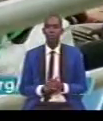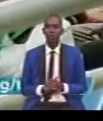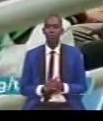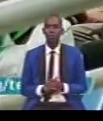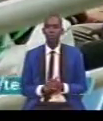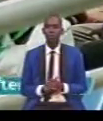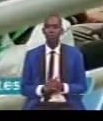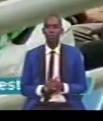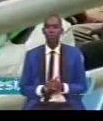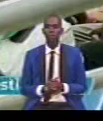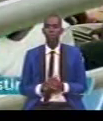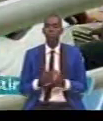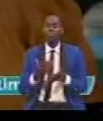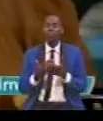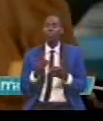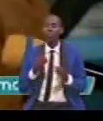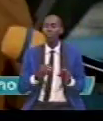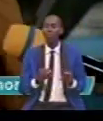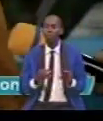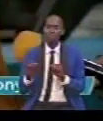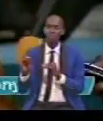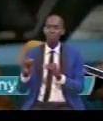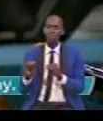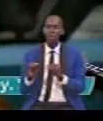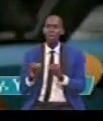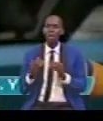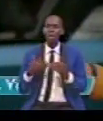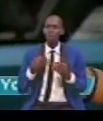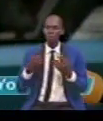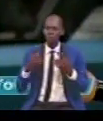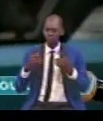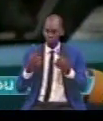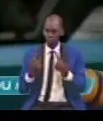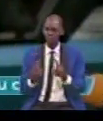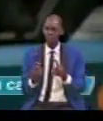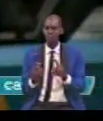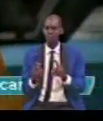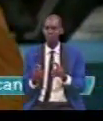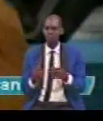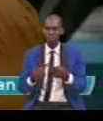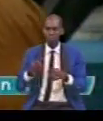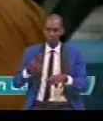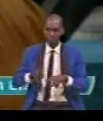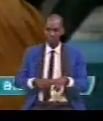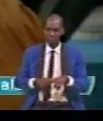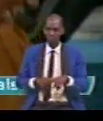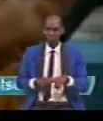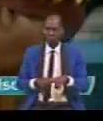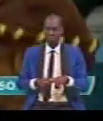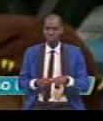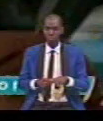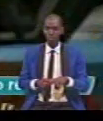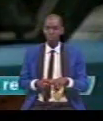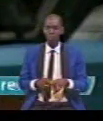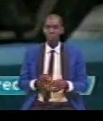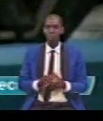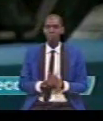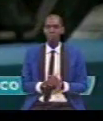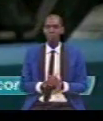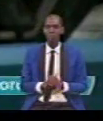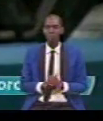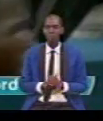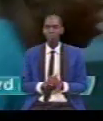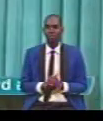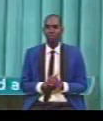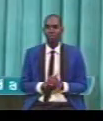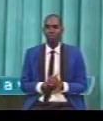Listen, before you go, have you tried sitting on the floor? Yes. You have tried it? Yes, I do. Oh, God bless